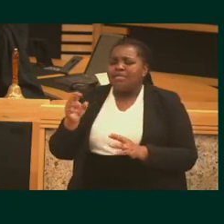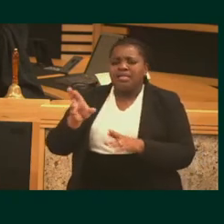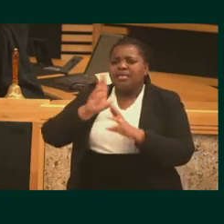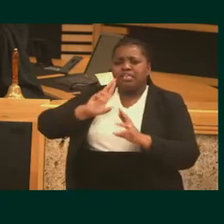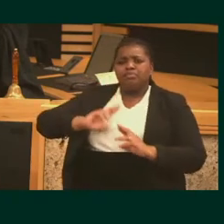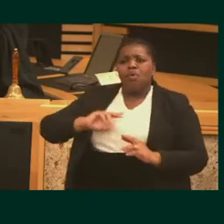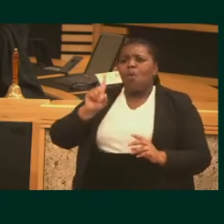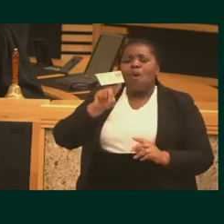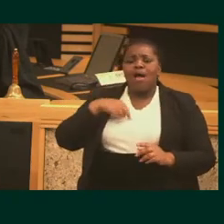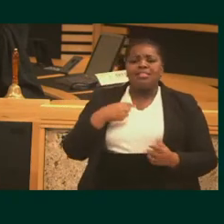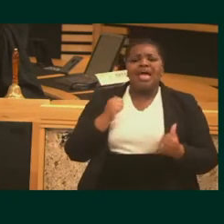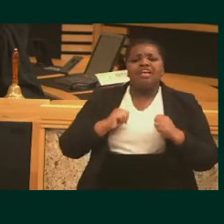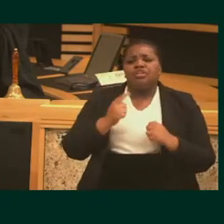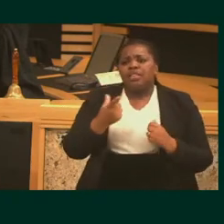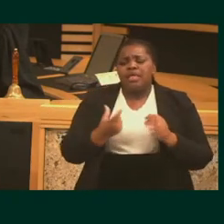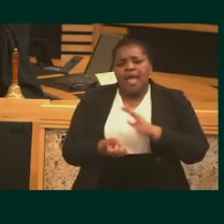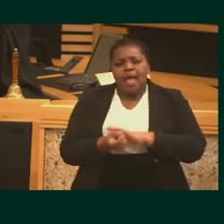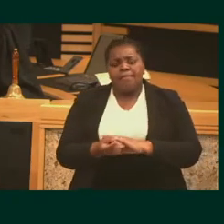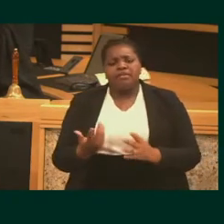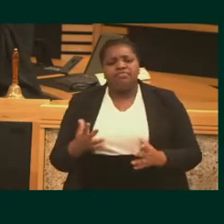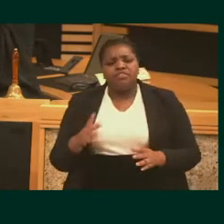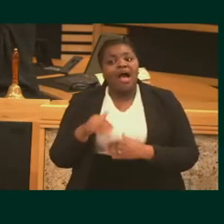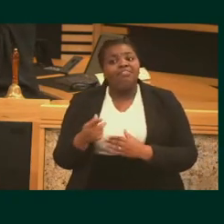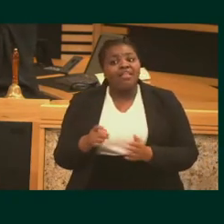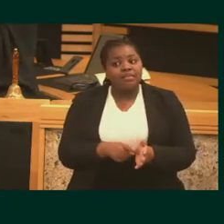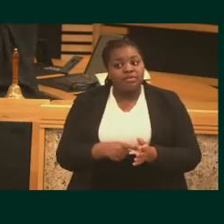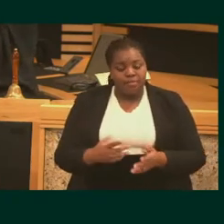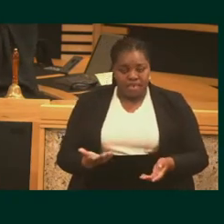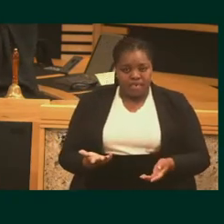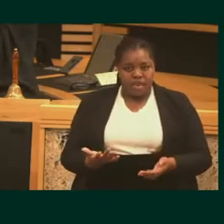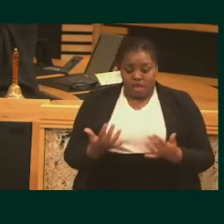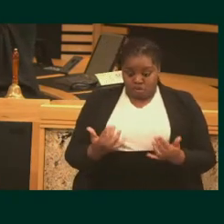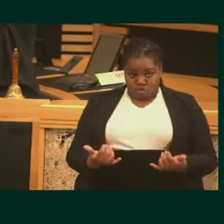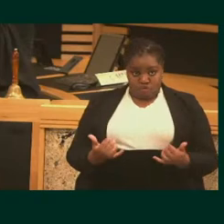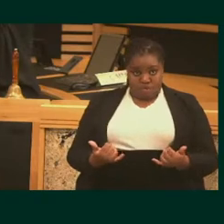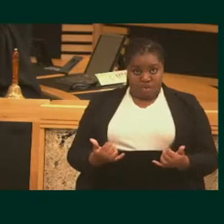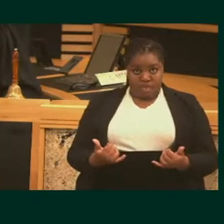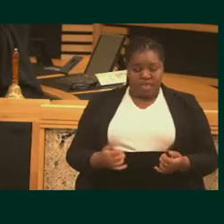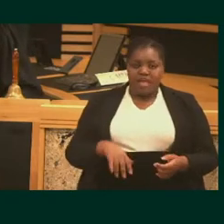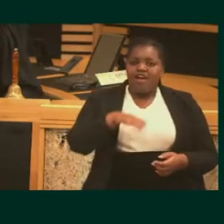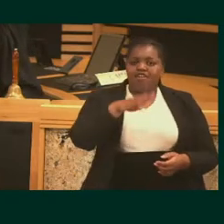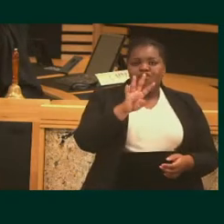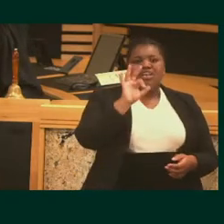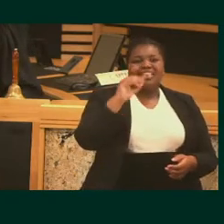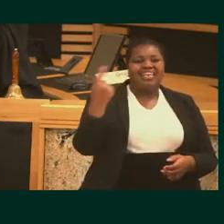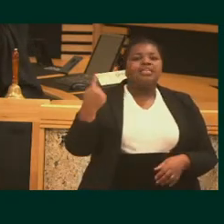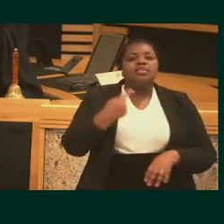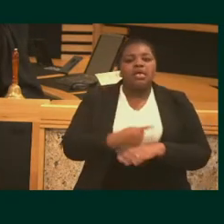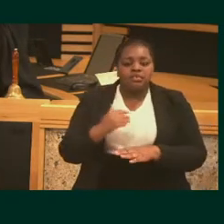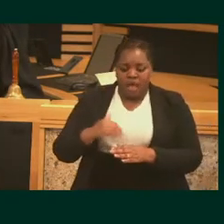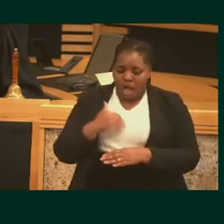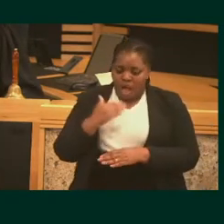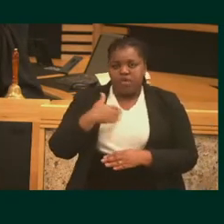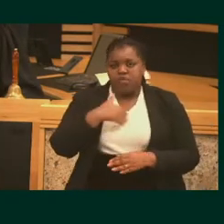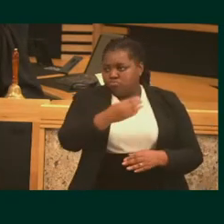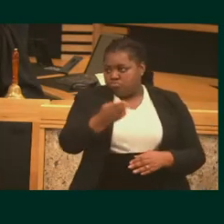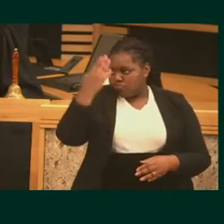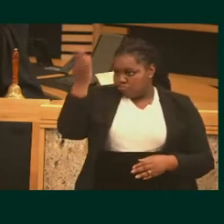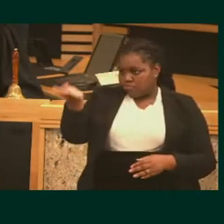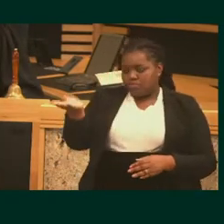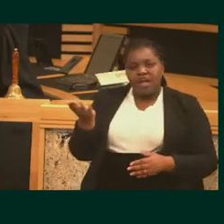action has been taken on each amongst other demands today marks 43 days since the petition was